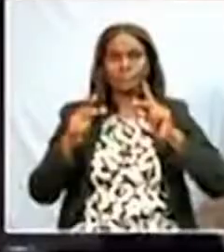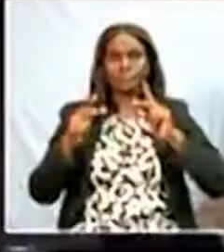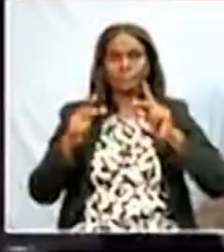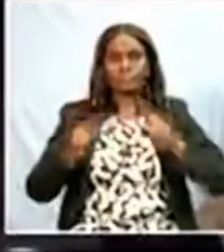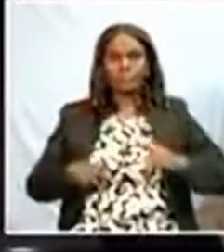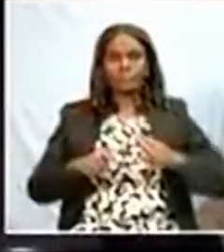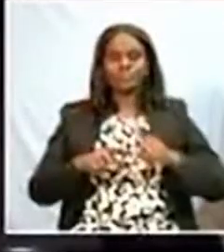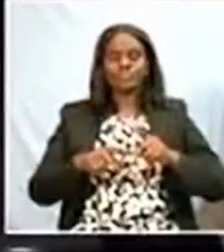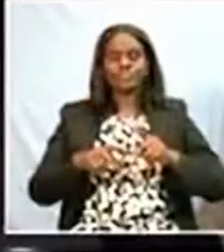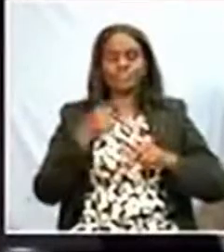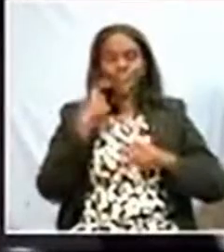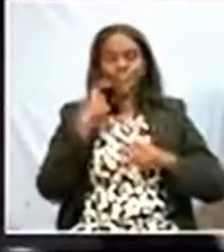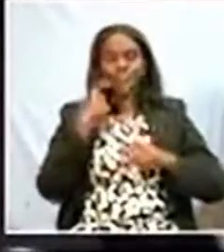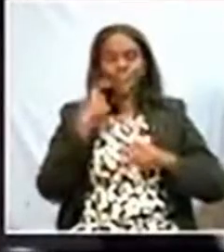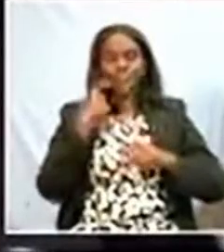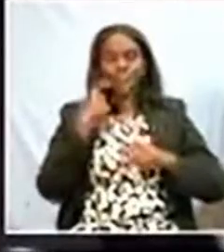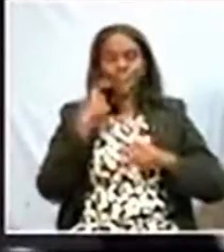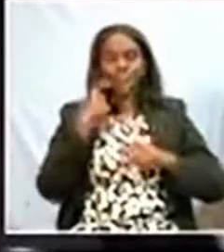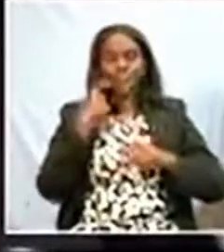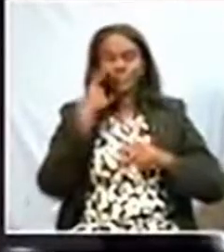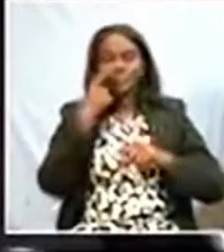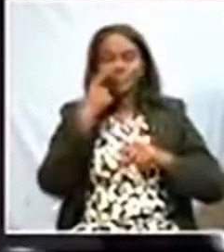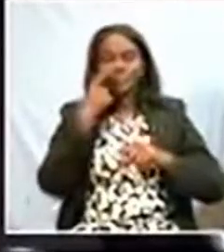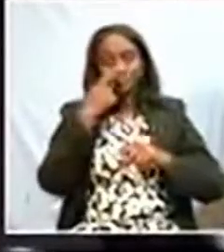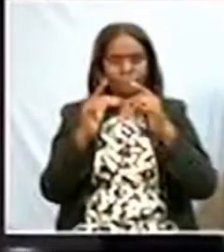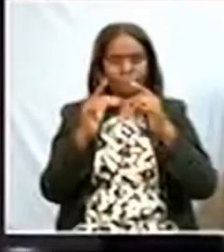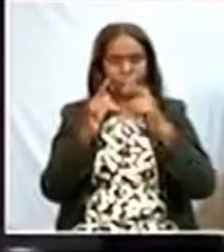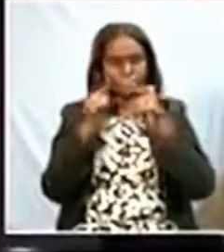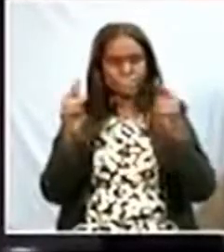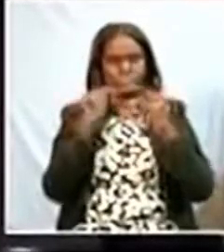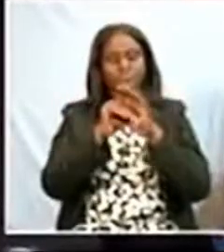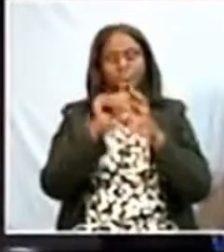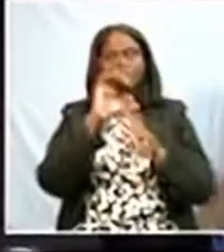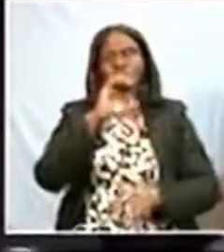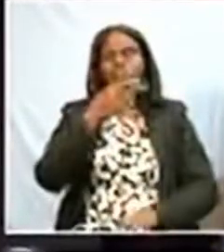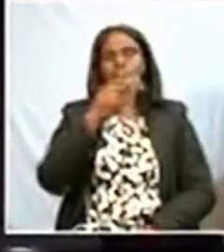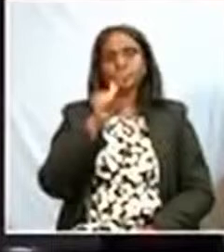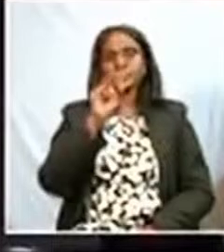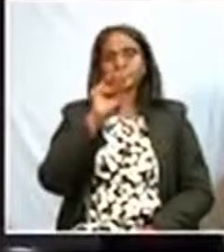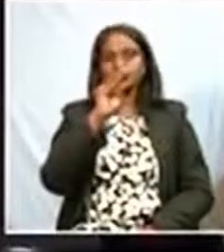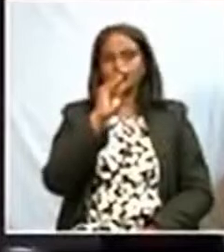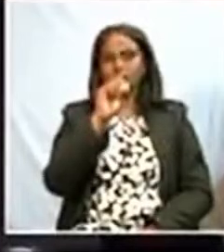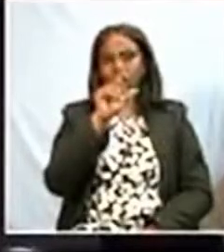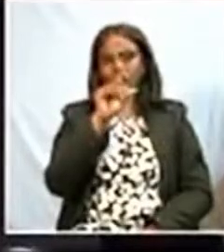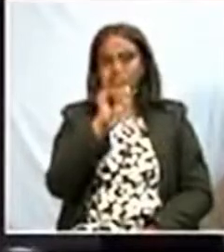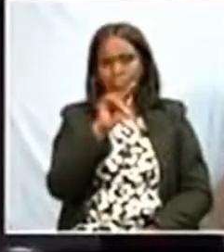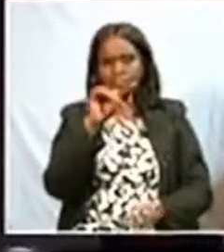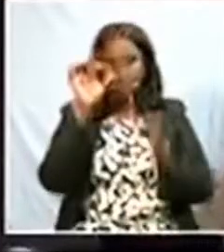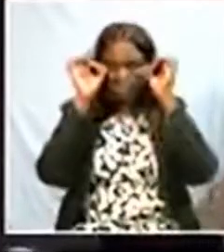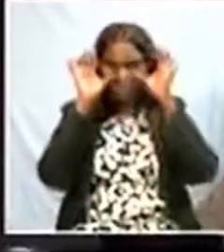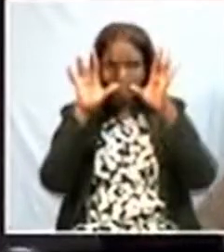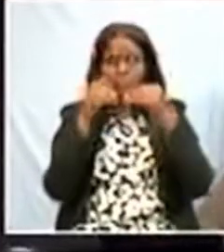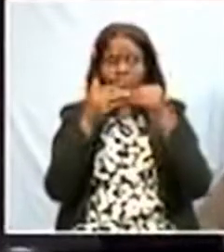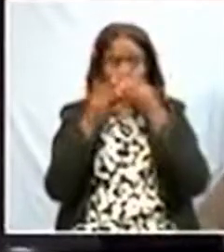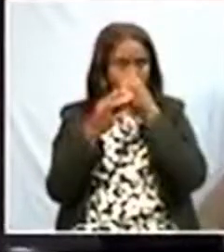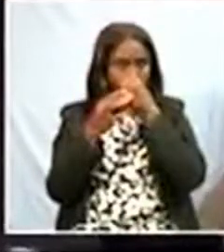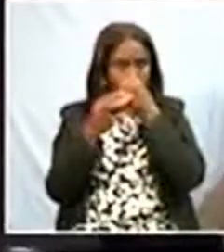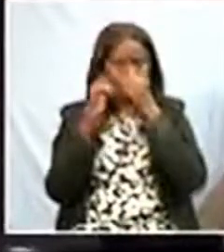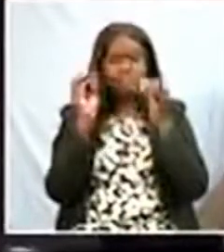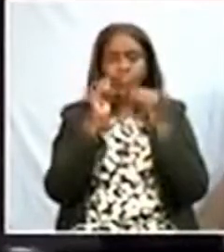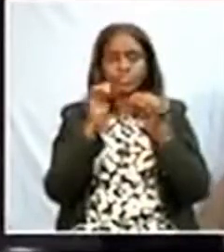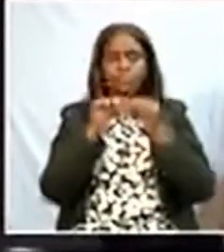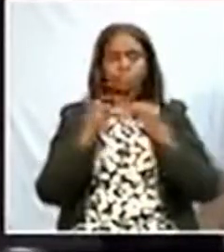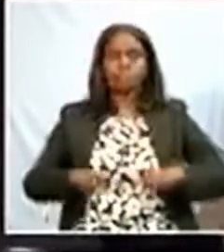that because the number is somebody, so we are risking a lot of lives.